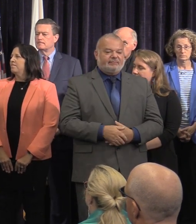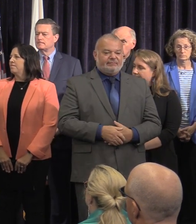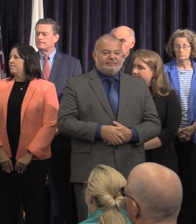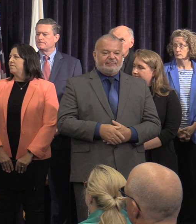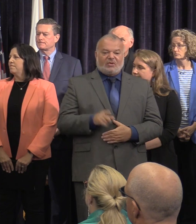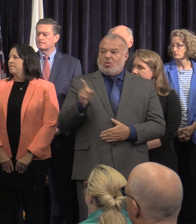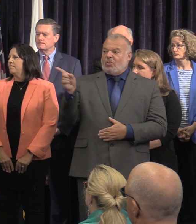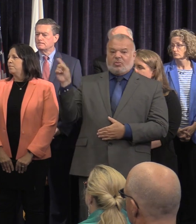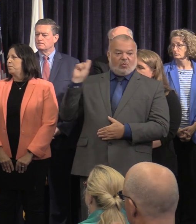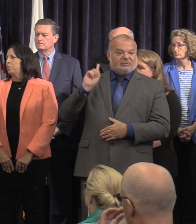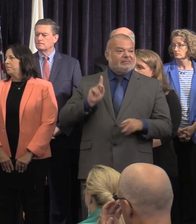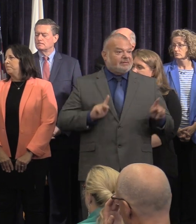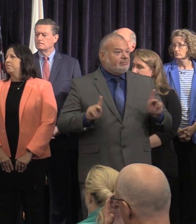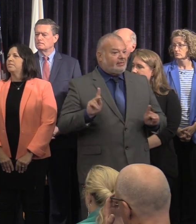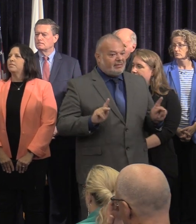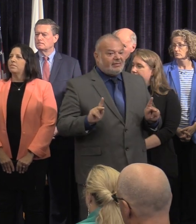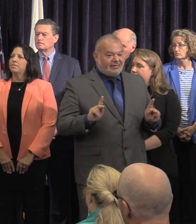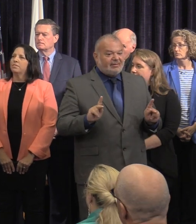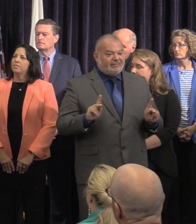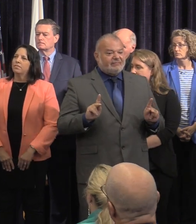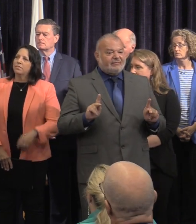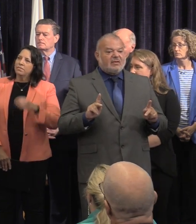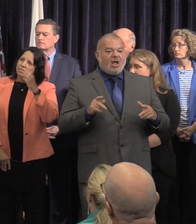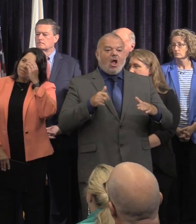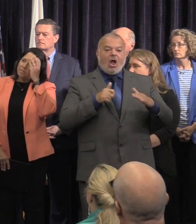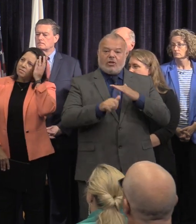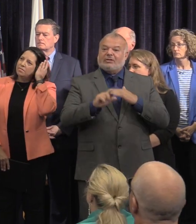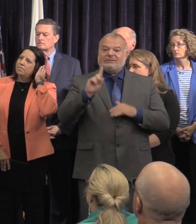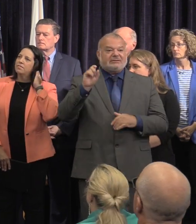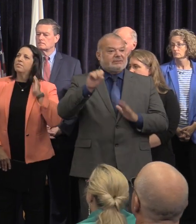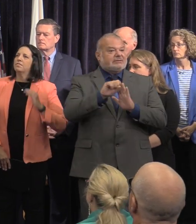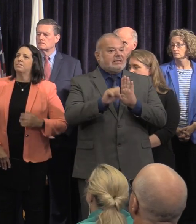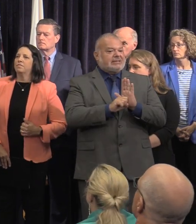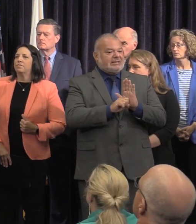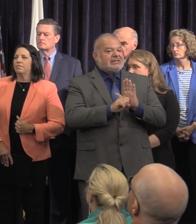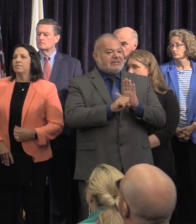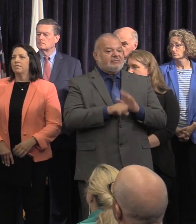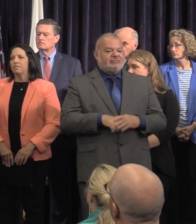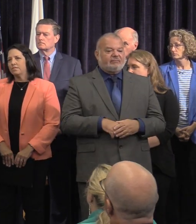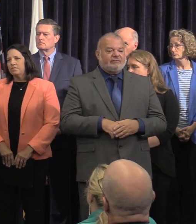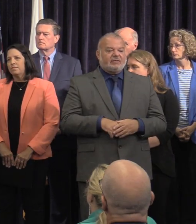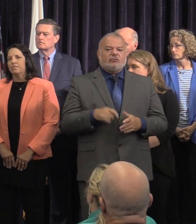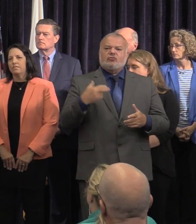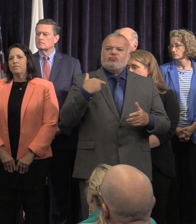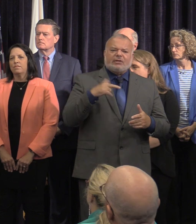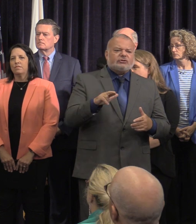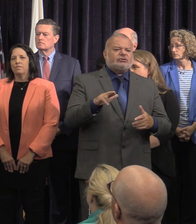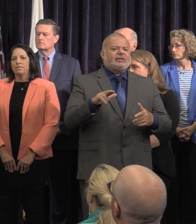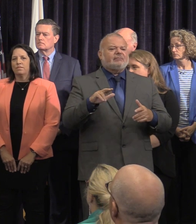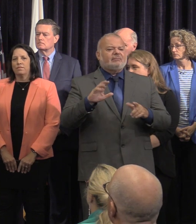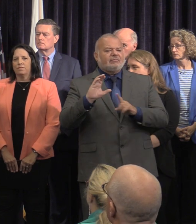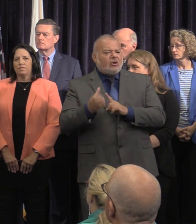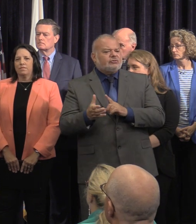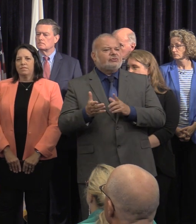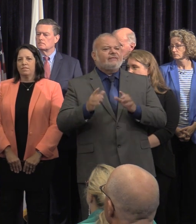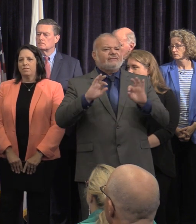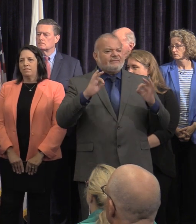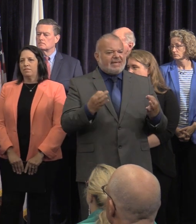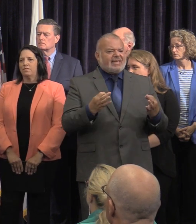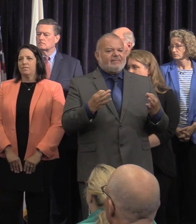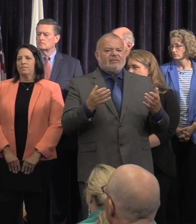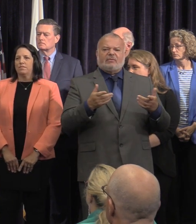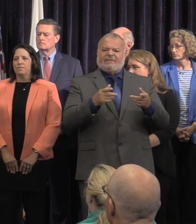from our administration as well as local government, the faith community, immigrant service providers, family shelter operators, and